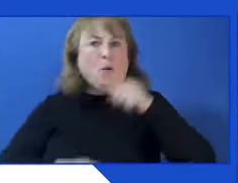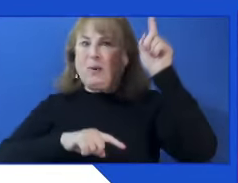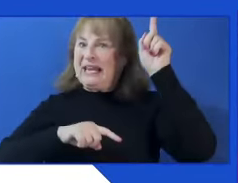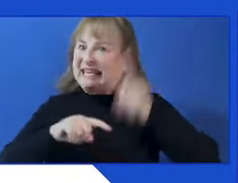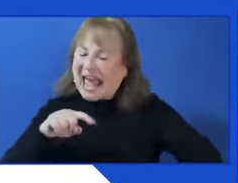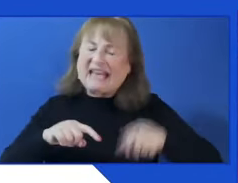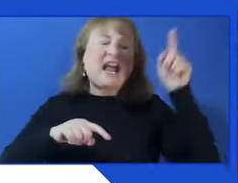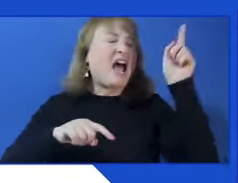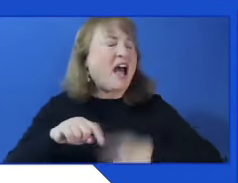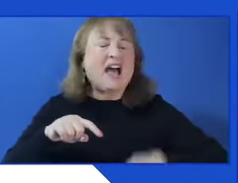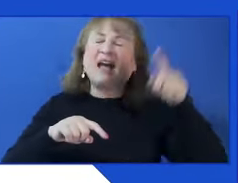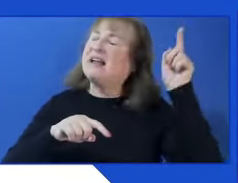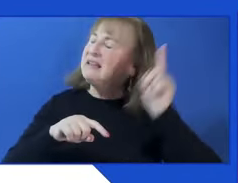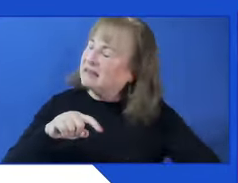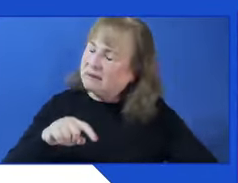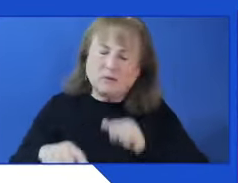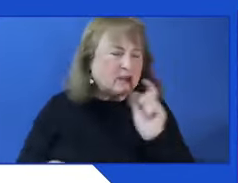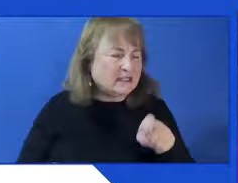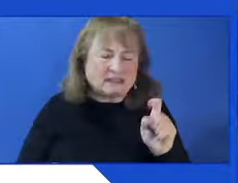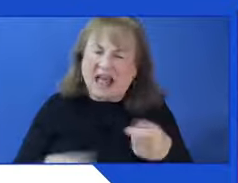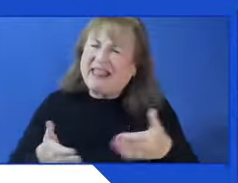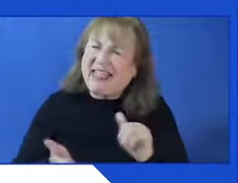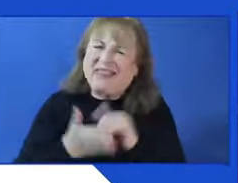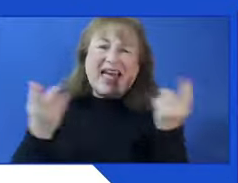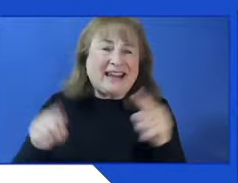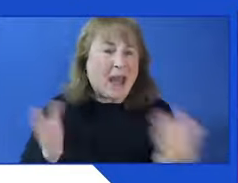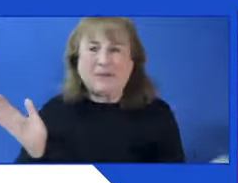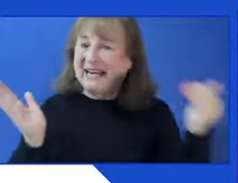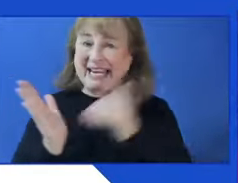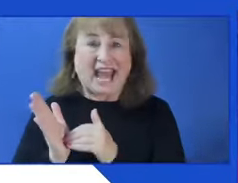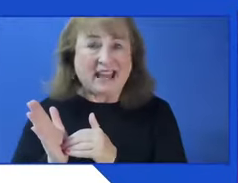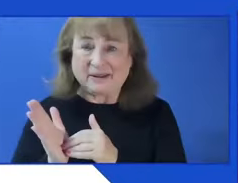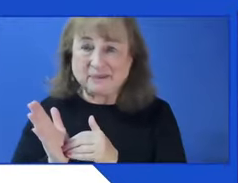We must not let that happen again.